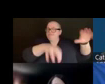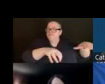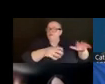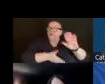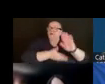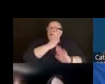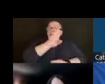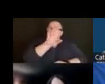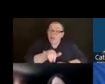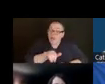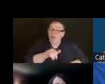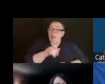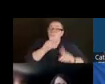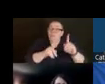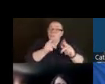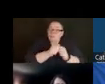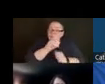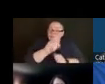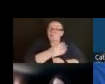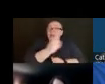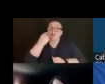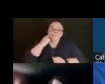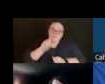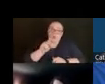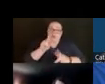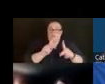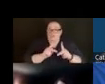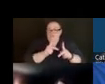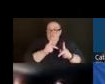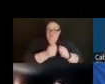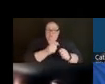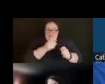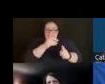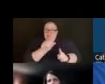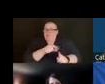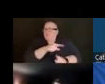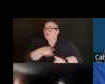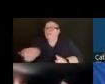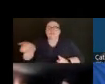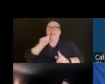they are just an additional resource you can tap into.